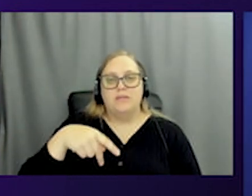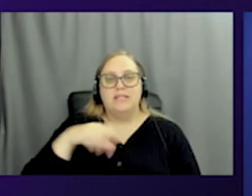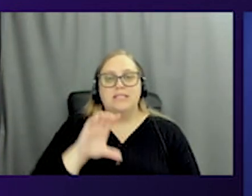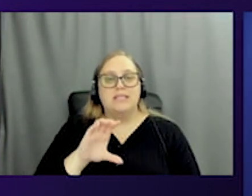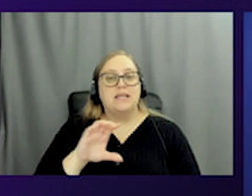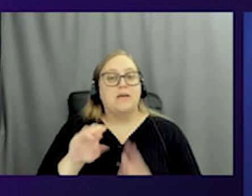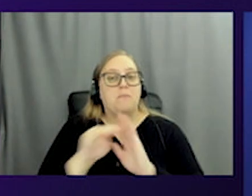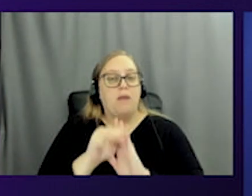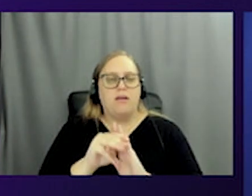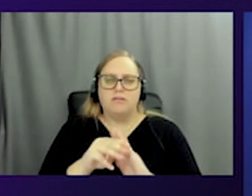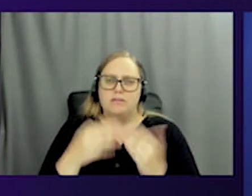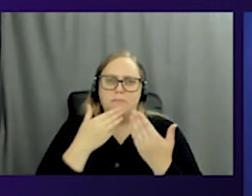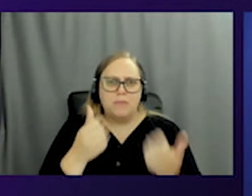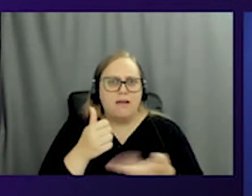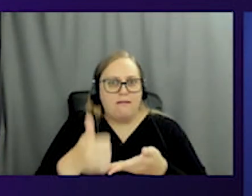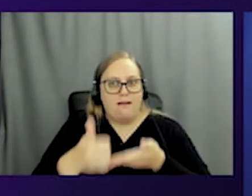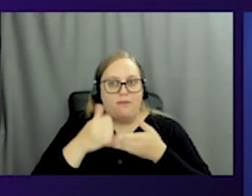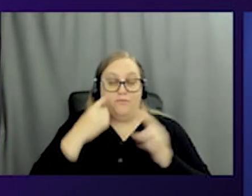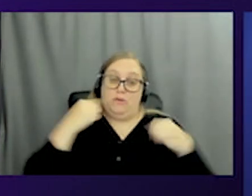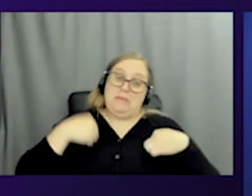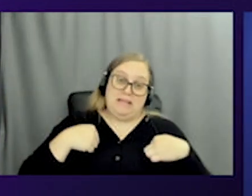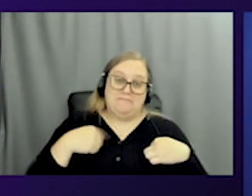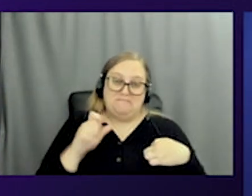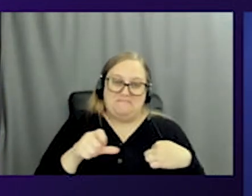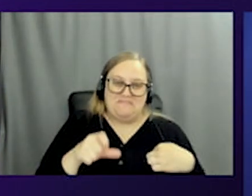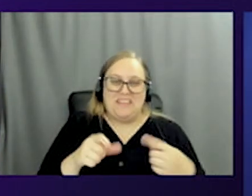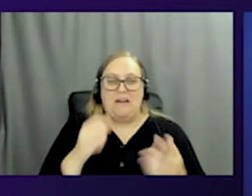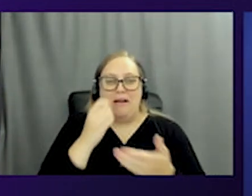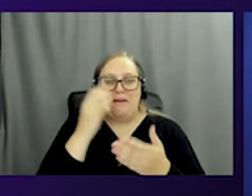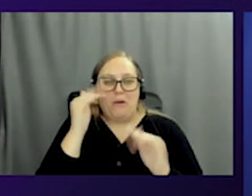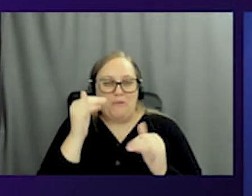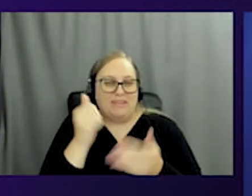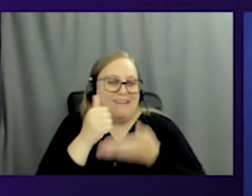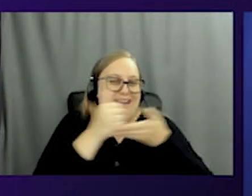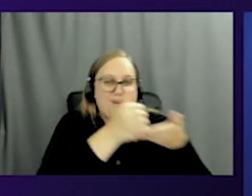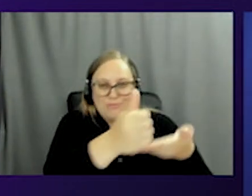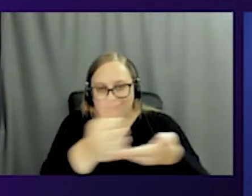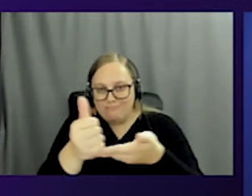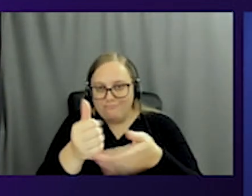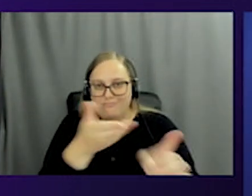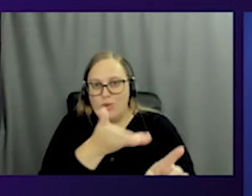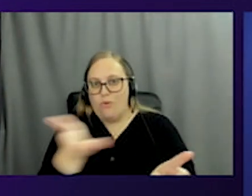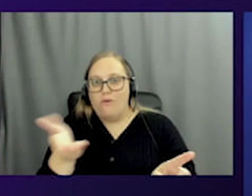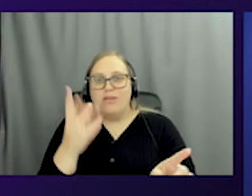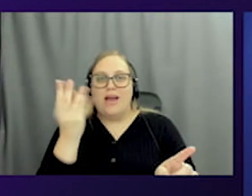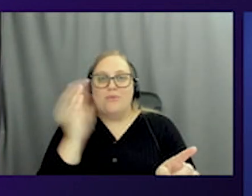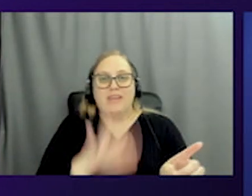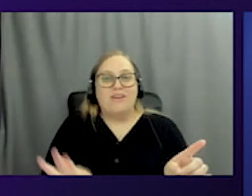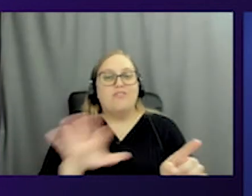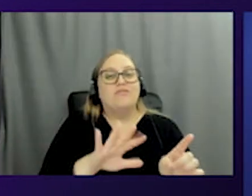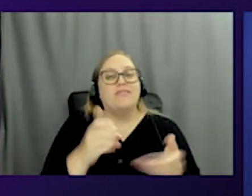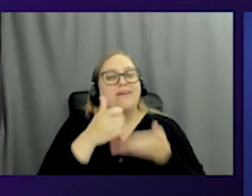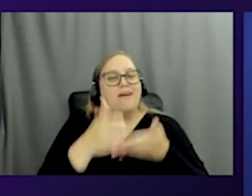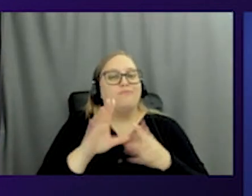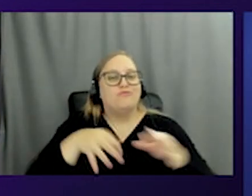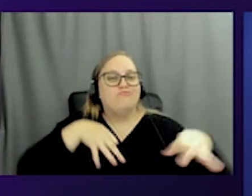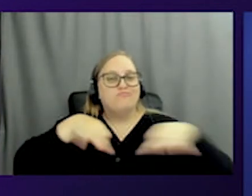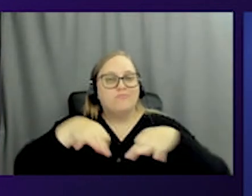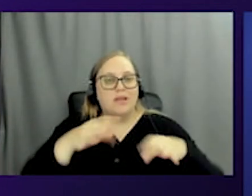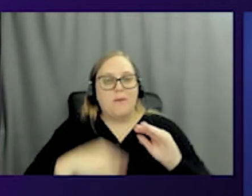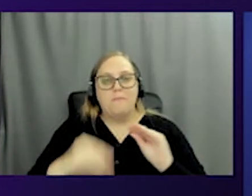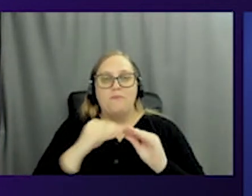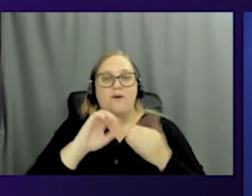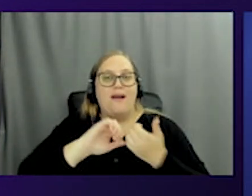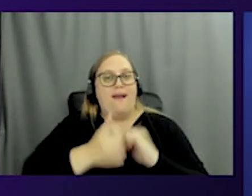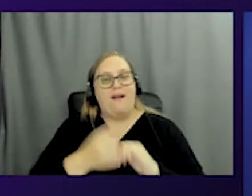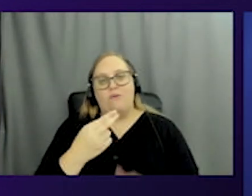helps for, hopefully, at least for me, hopefully for everybody out there, it helps a little bit better explain, some of how HPC is used, and also how